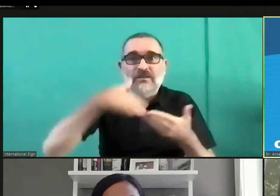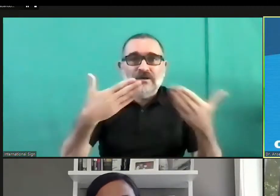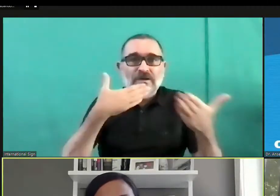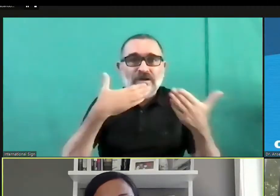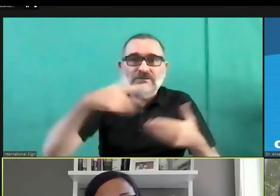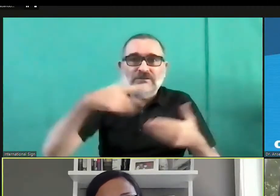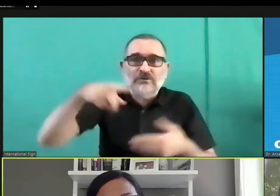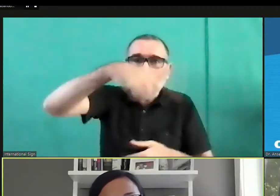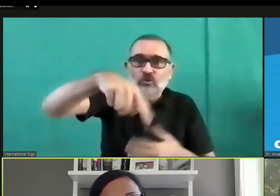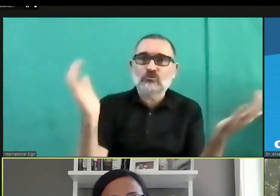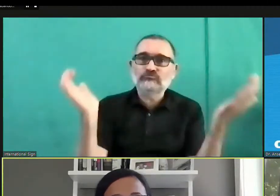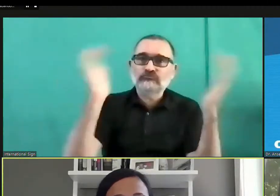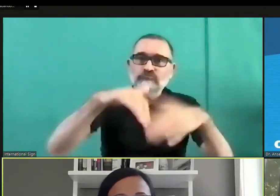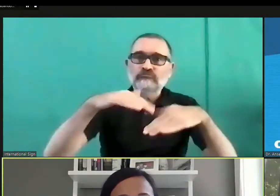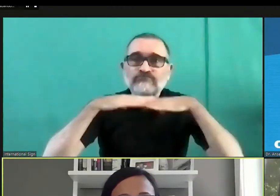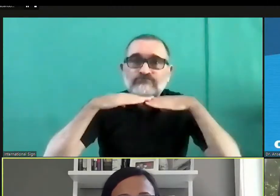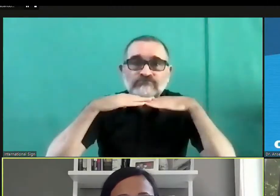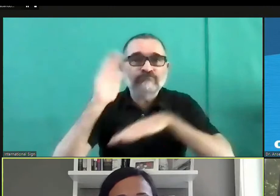Thank you.